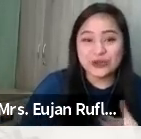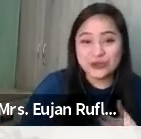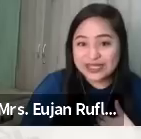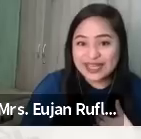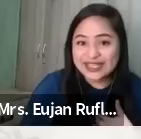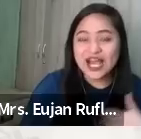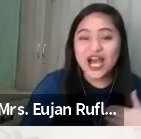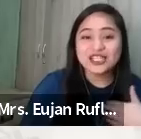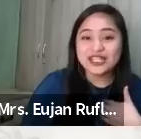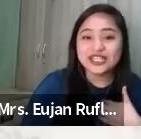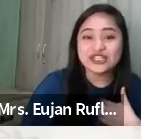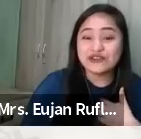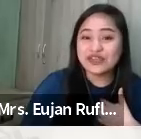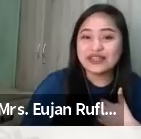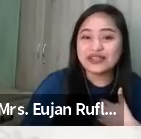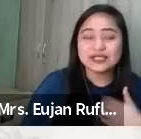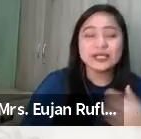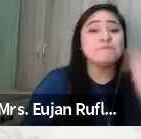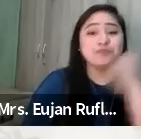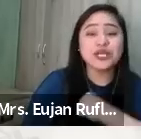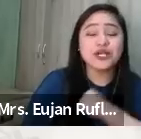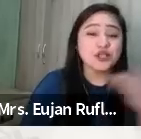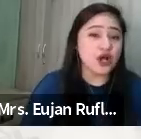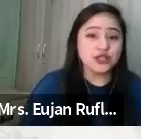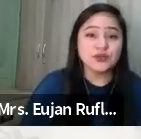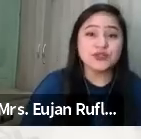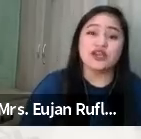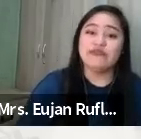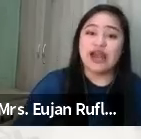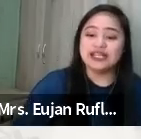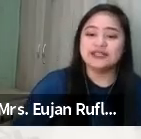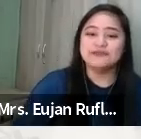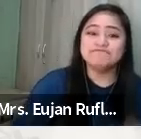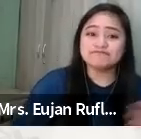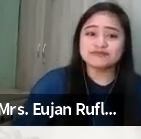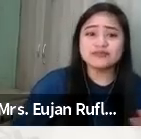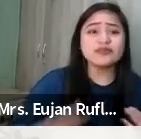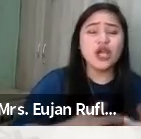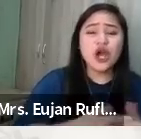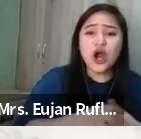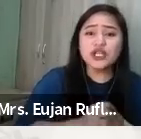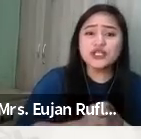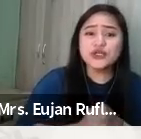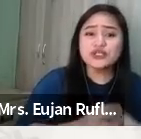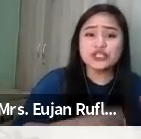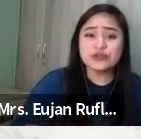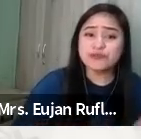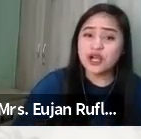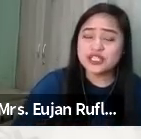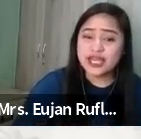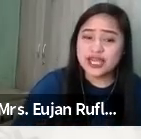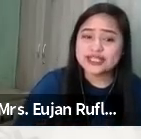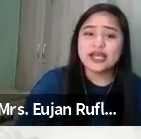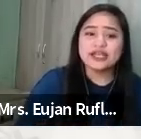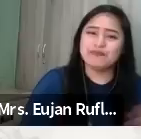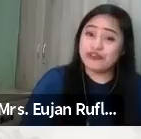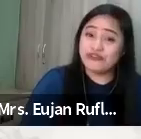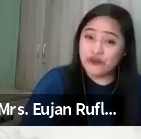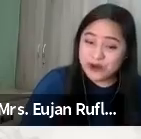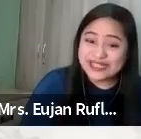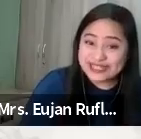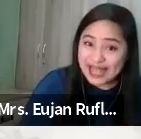Acknowledge your weakness, acknowledge your feelings, because all those are valid. Also, the due projects,